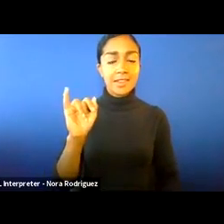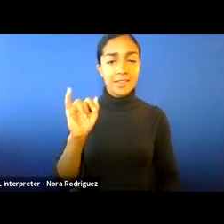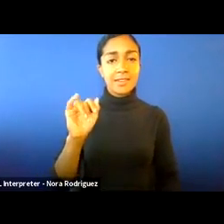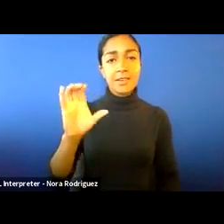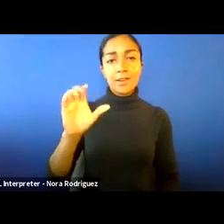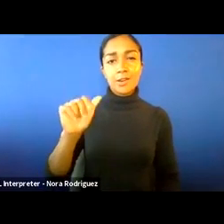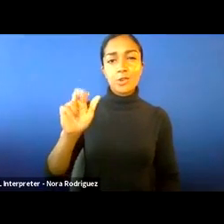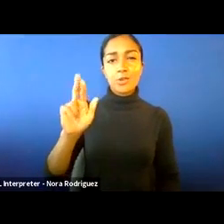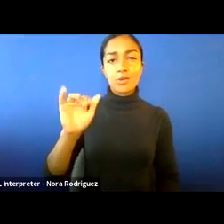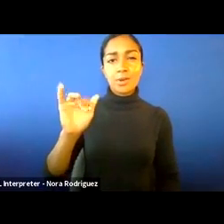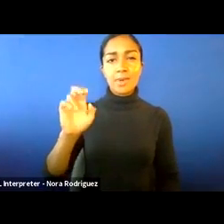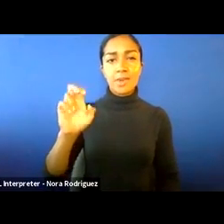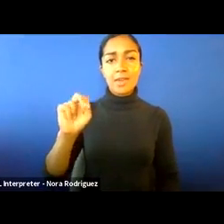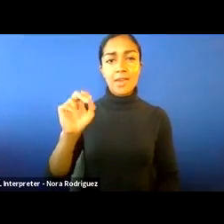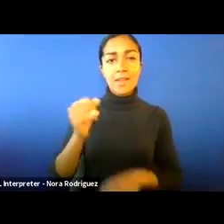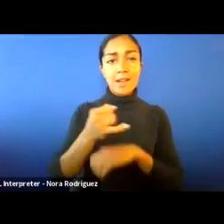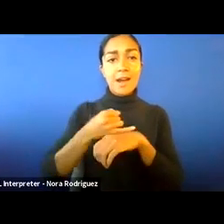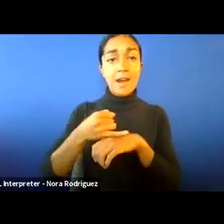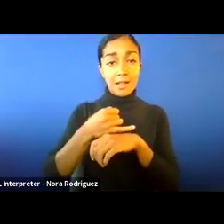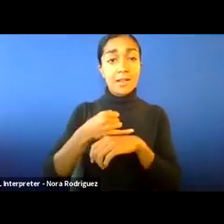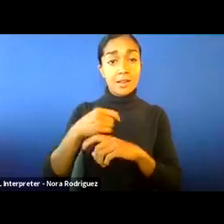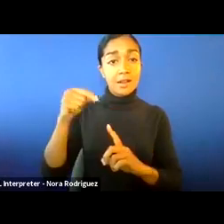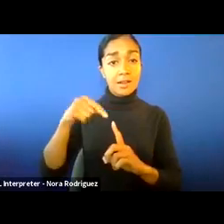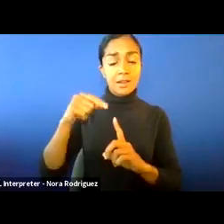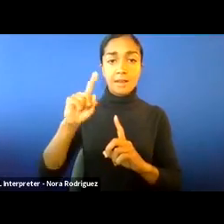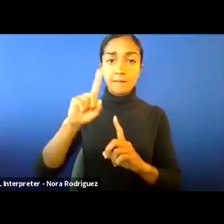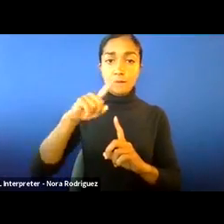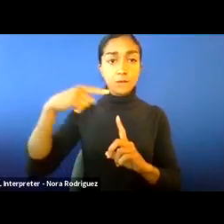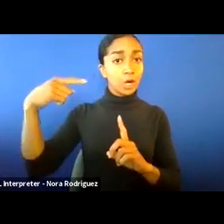island that was the